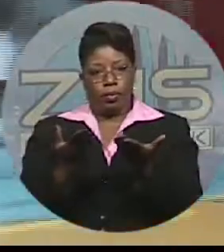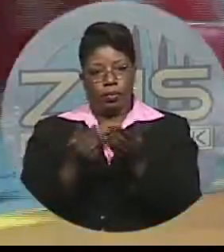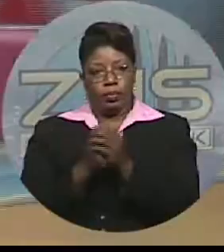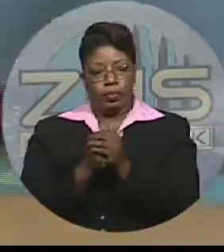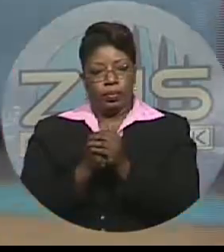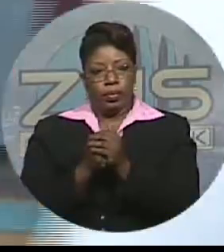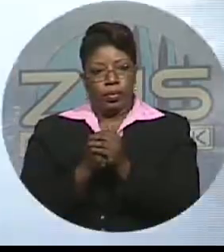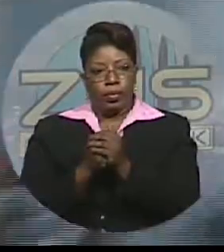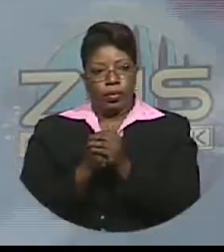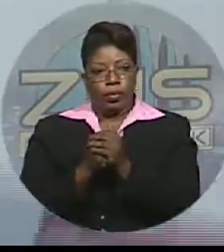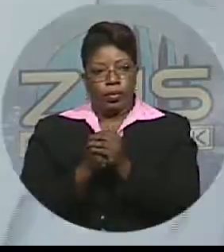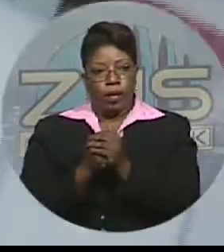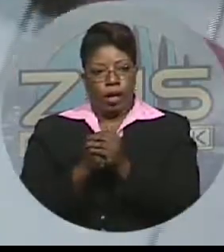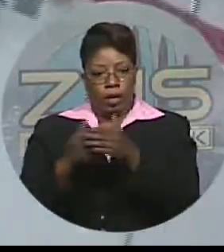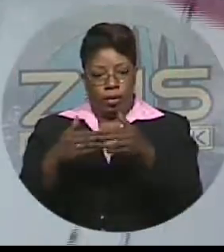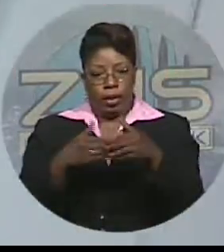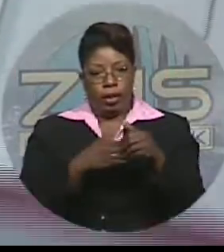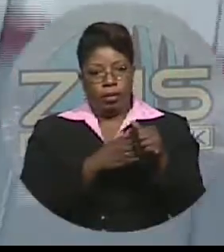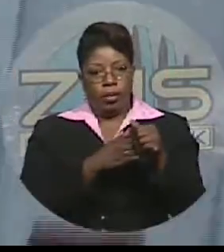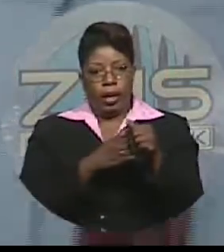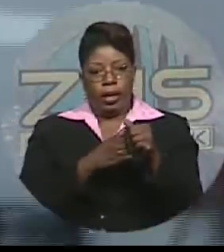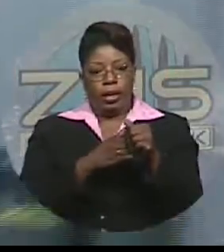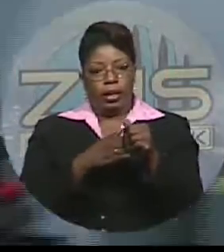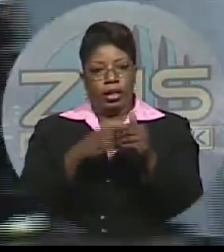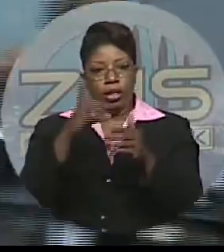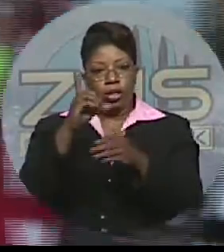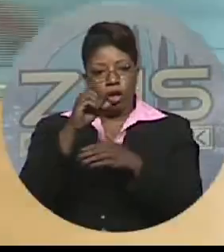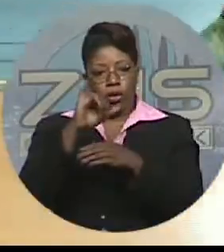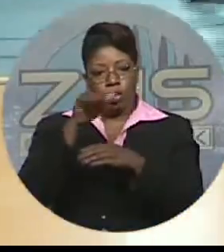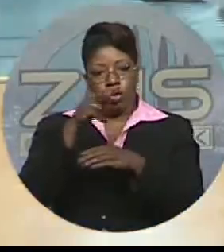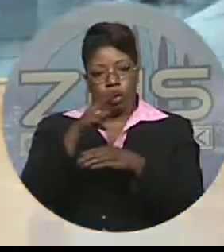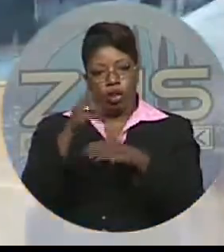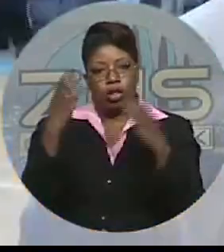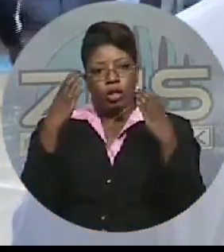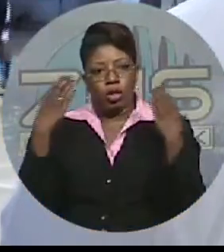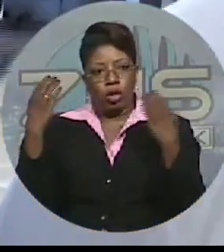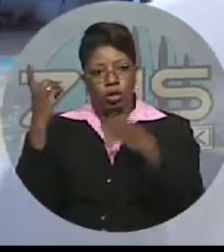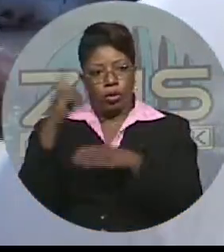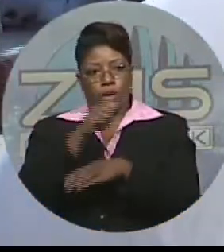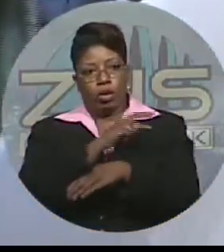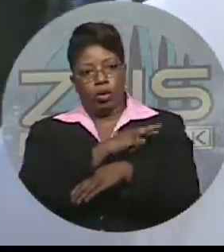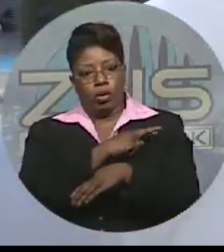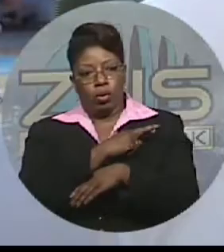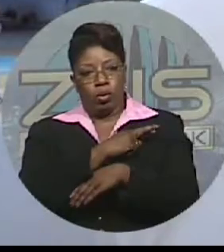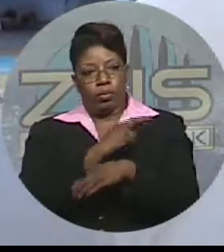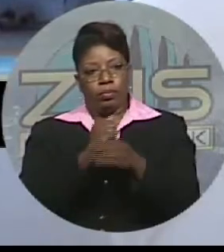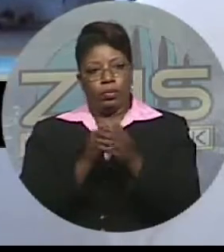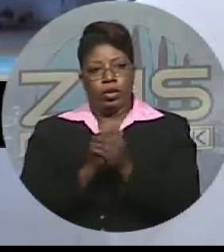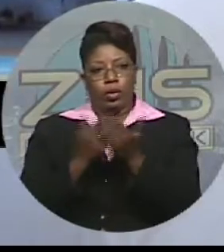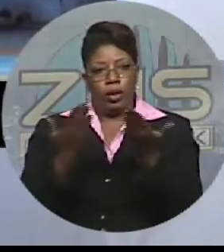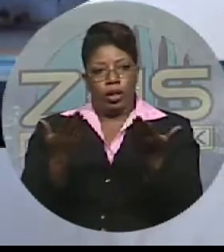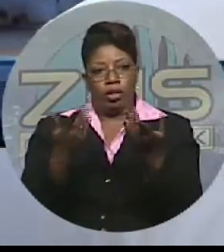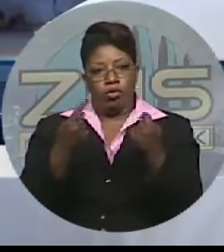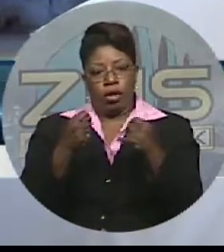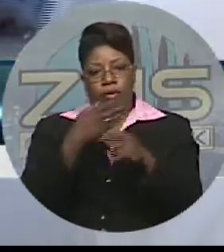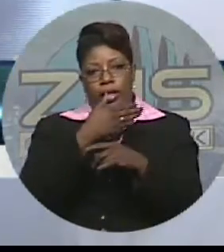by Doris Johnson coach Danico Bowles. Looking for Bahamian talent, trying to find the best kids we